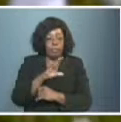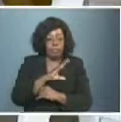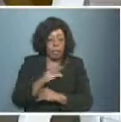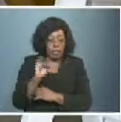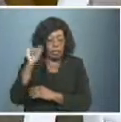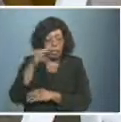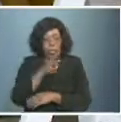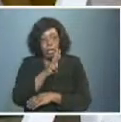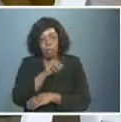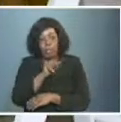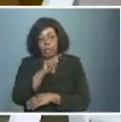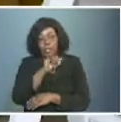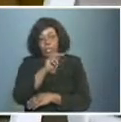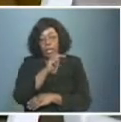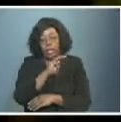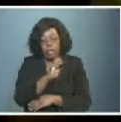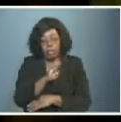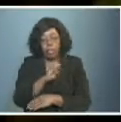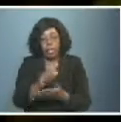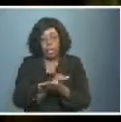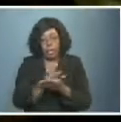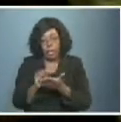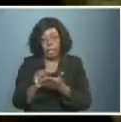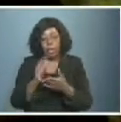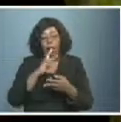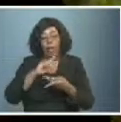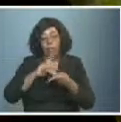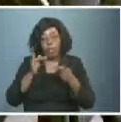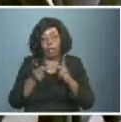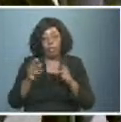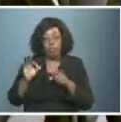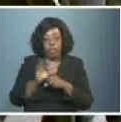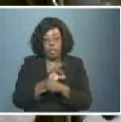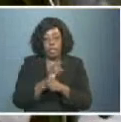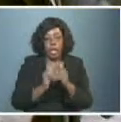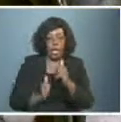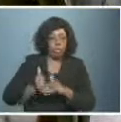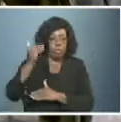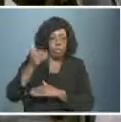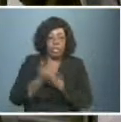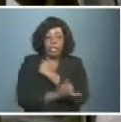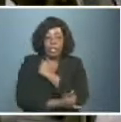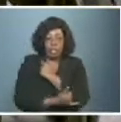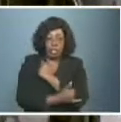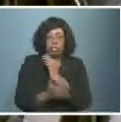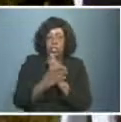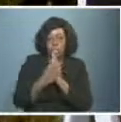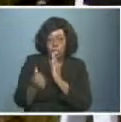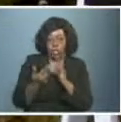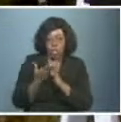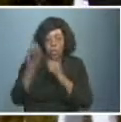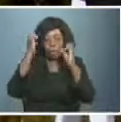Mortimer Maritime Academy, LJM, are the principal partners committed to fulfilling and elevating the country's skills gap through education